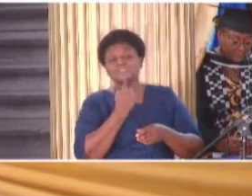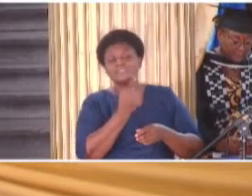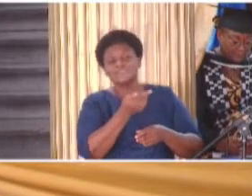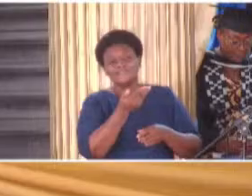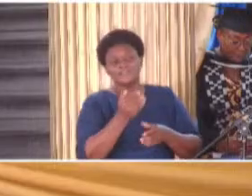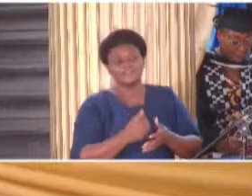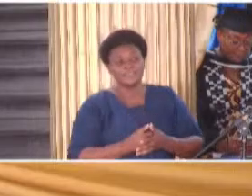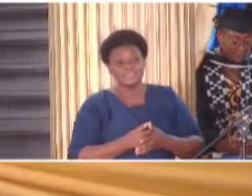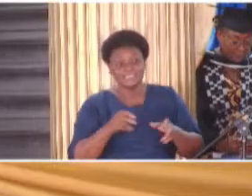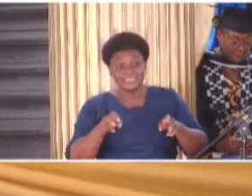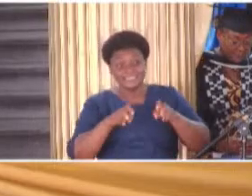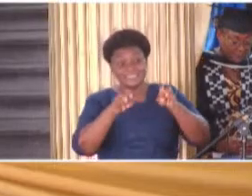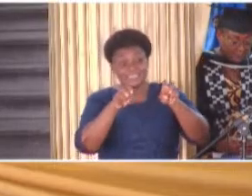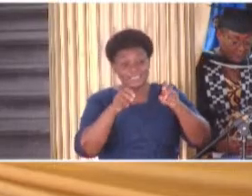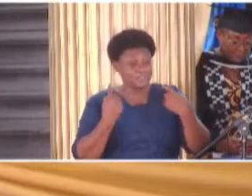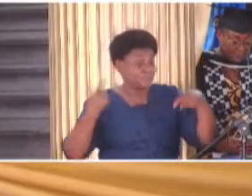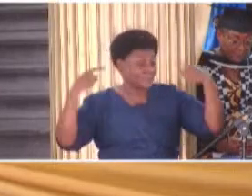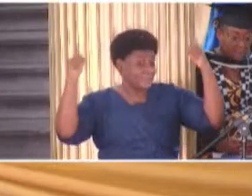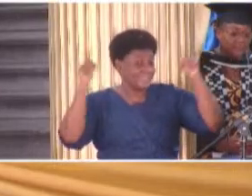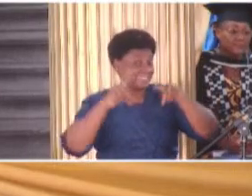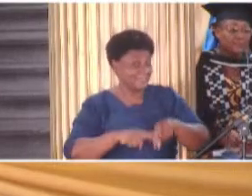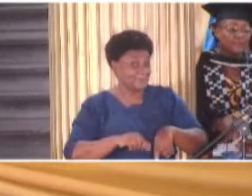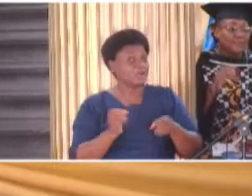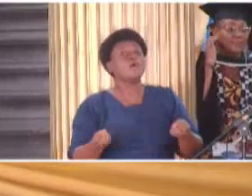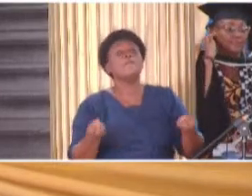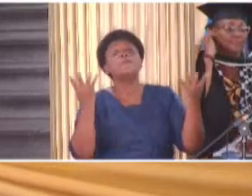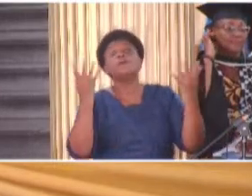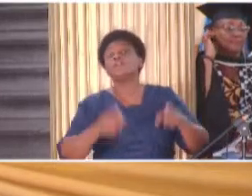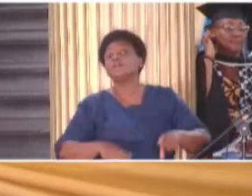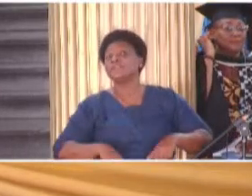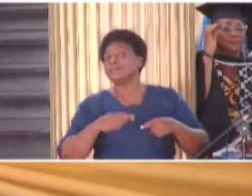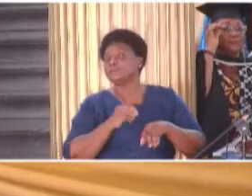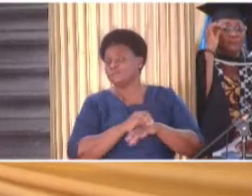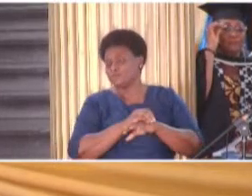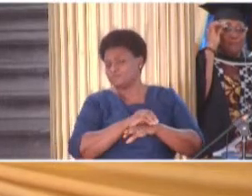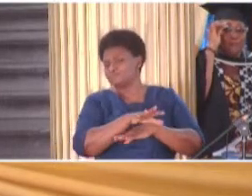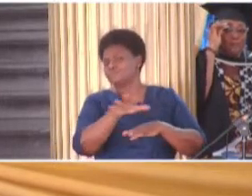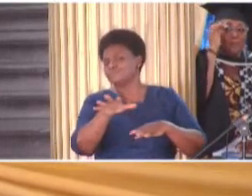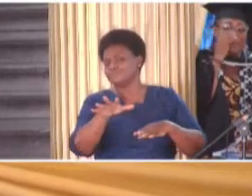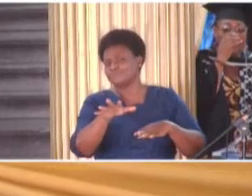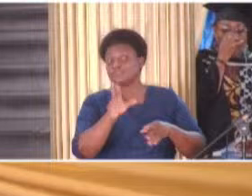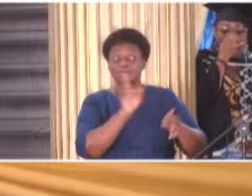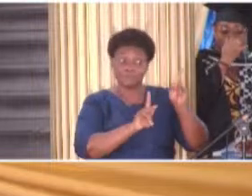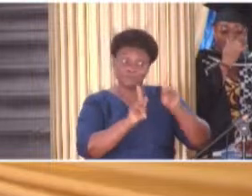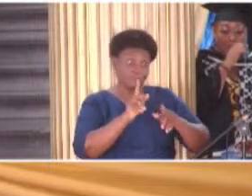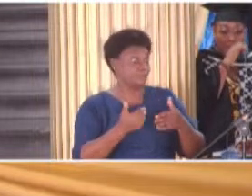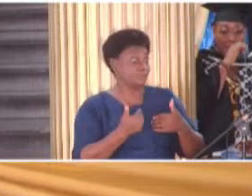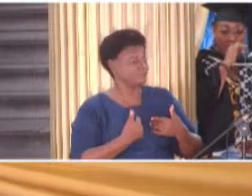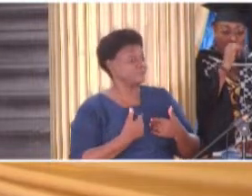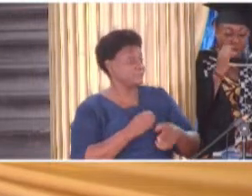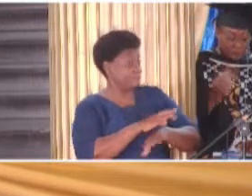Genuine success lies in how many lives you touch and the people you impact.